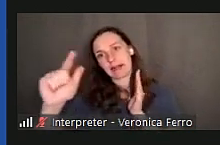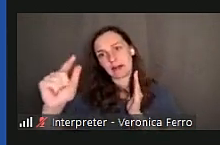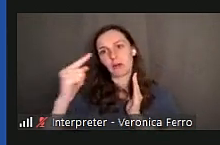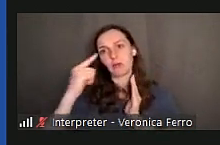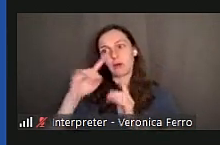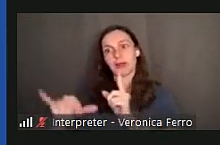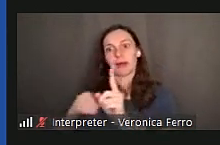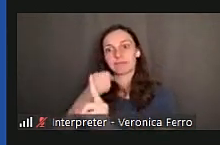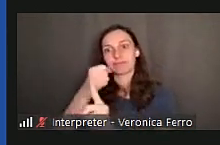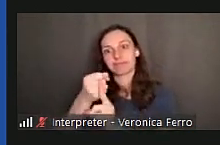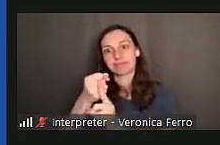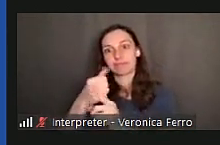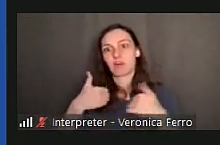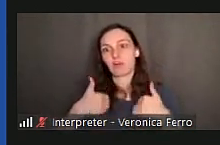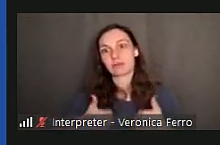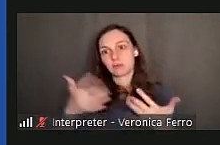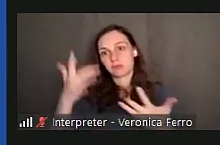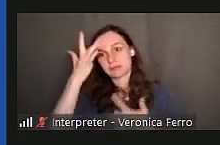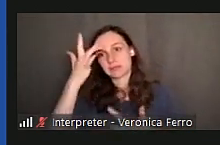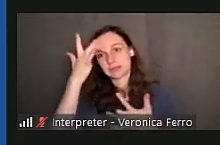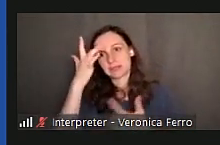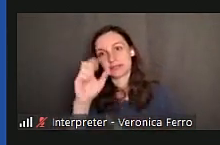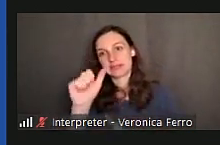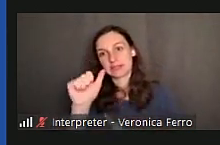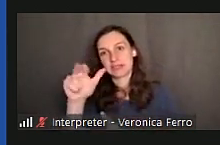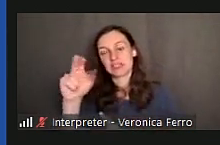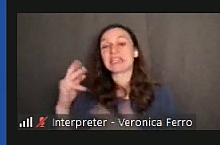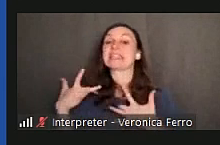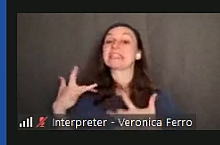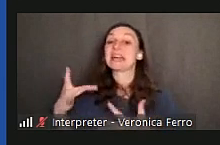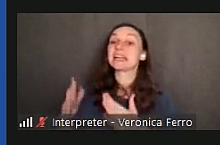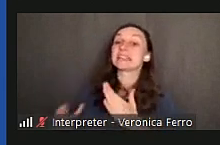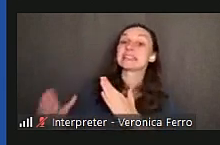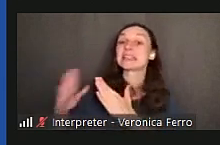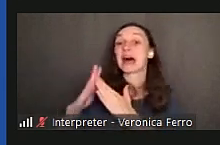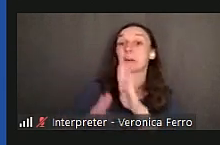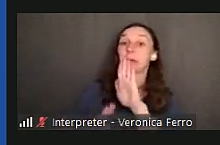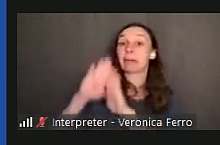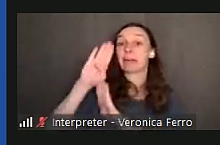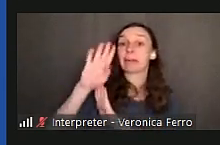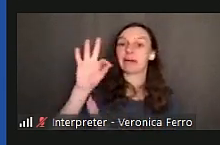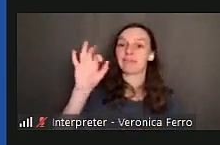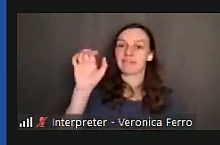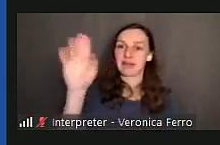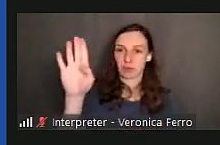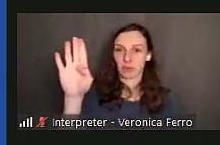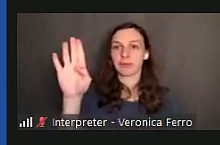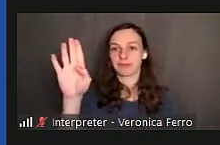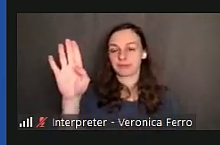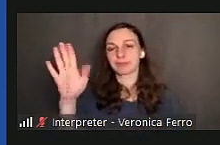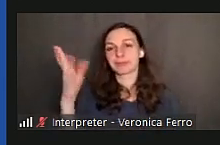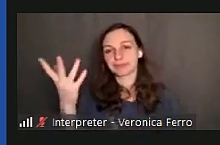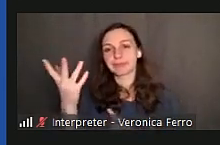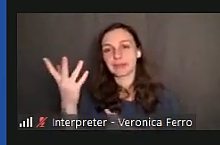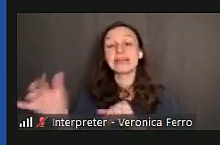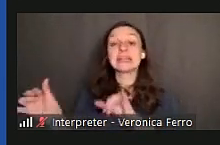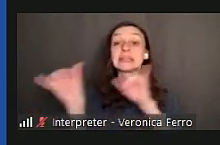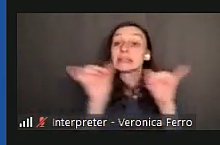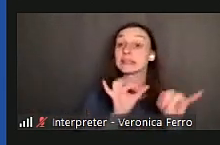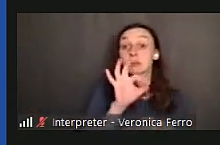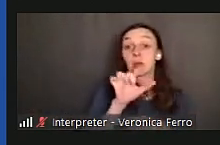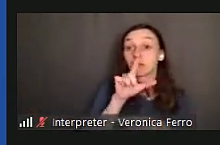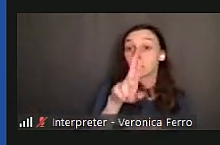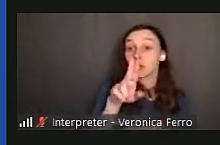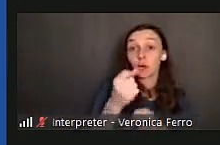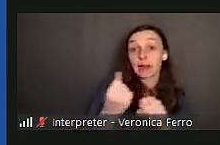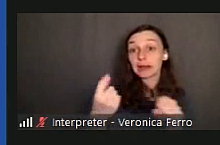see RSV peak in Colorado in February. Like influenza last year, we really didn't see much RSV. And so the virus is